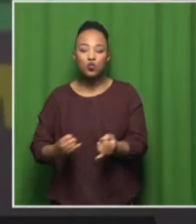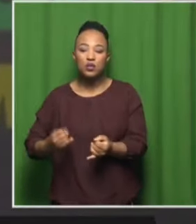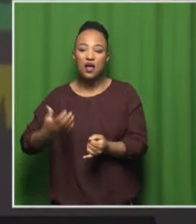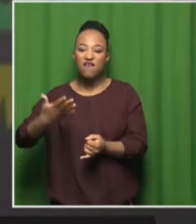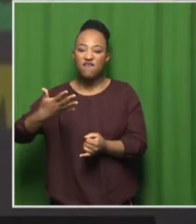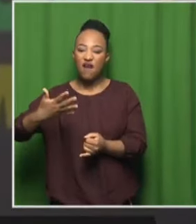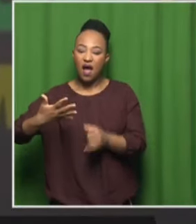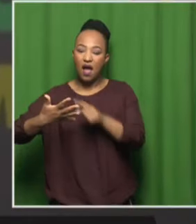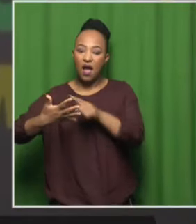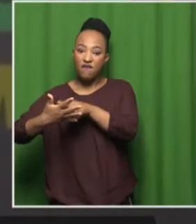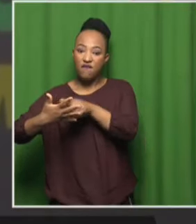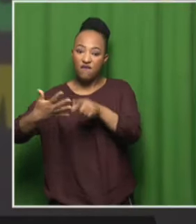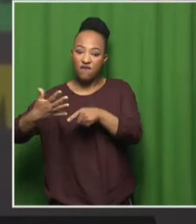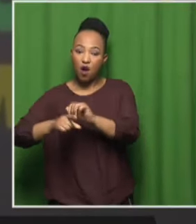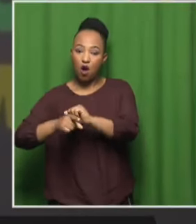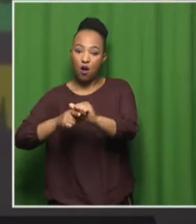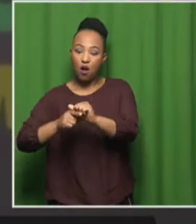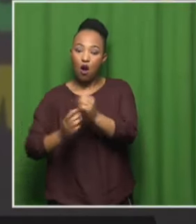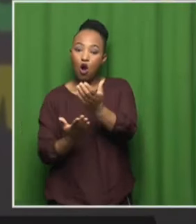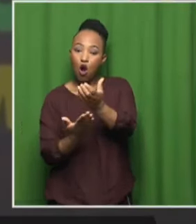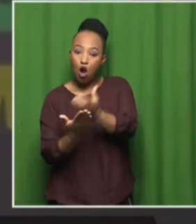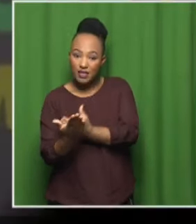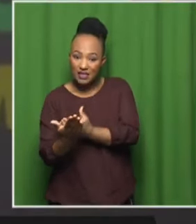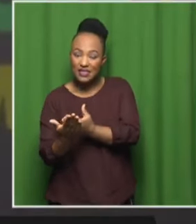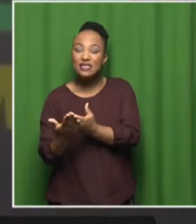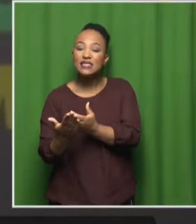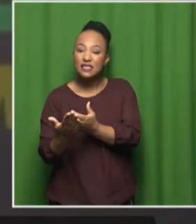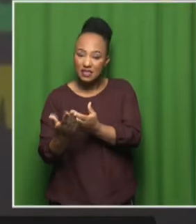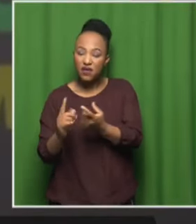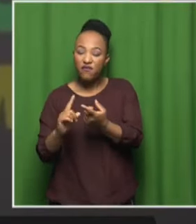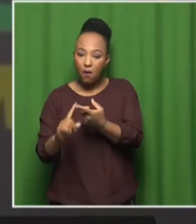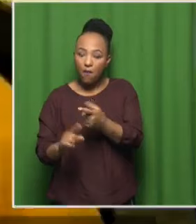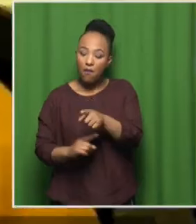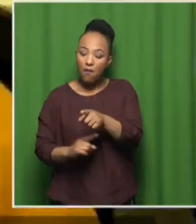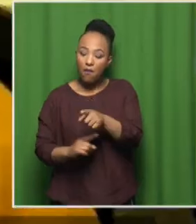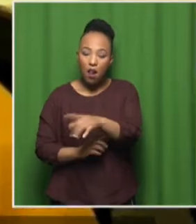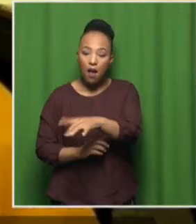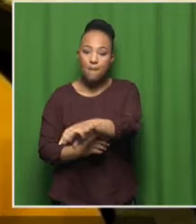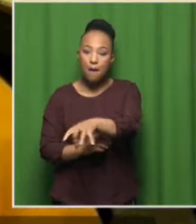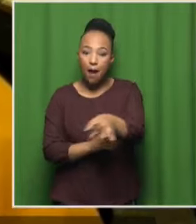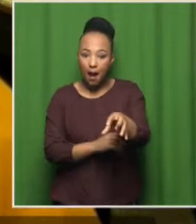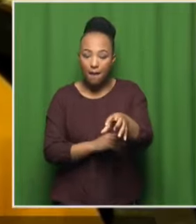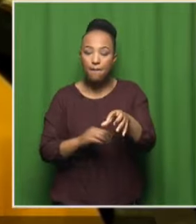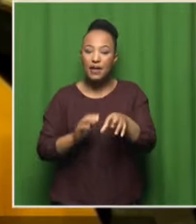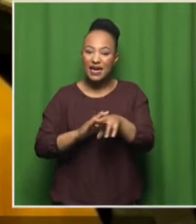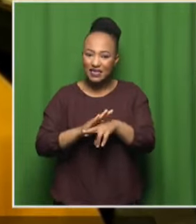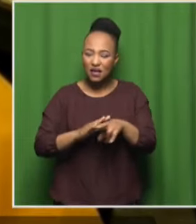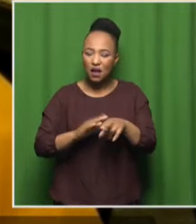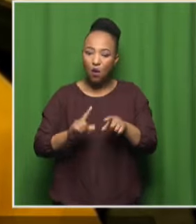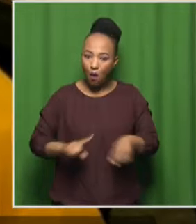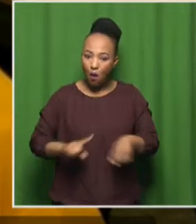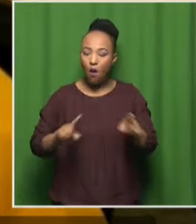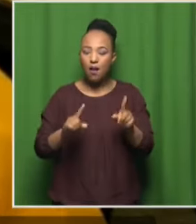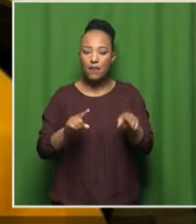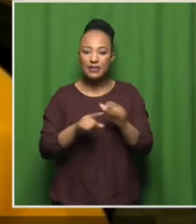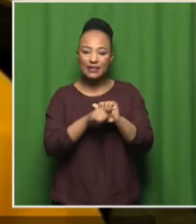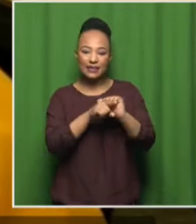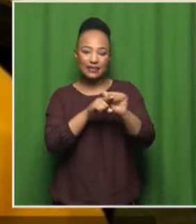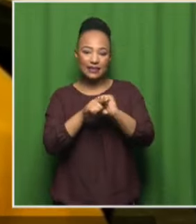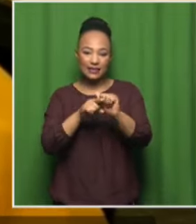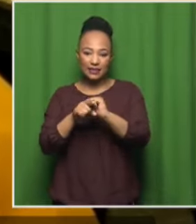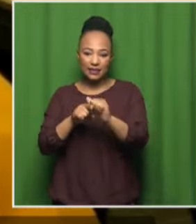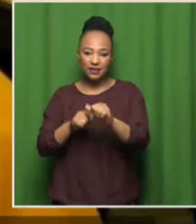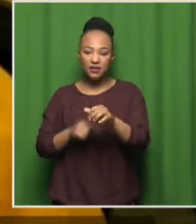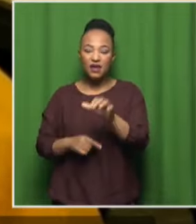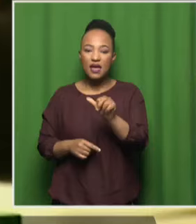all members from the NEC to the ordinary branch members need to complete. Part of this is a new membership system that the ANC